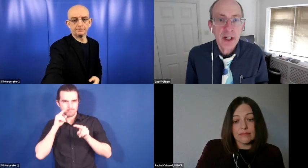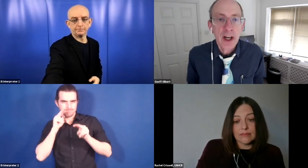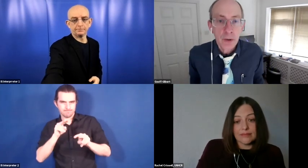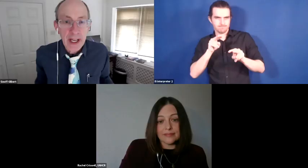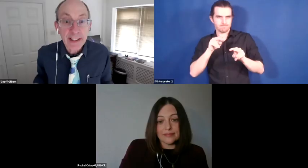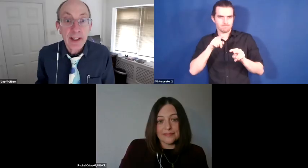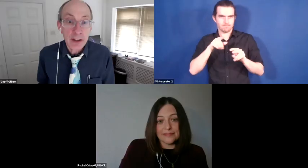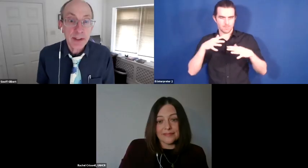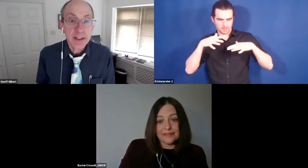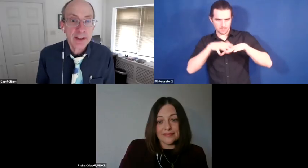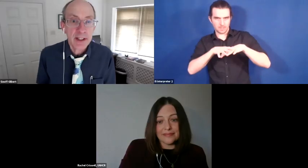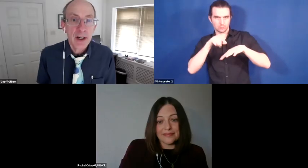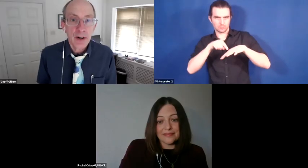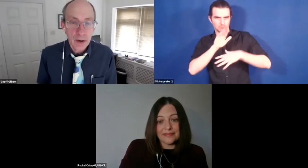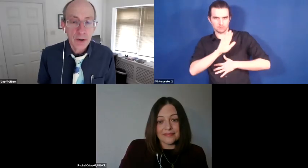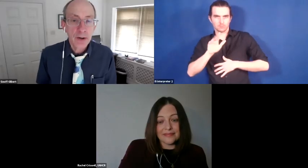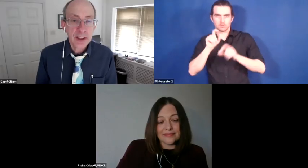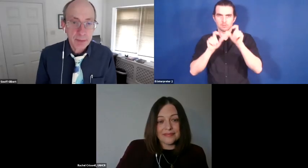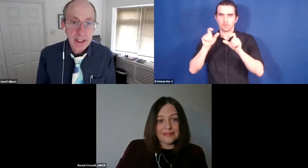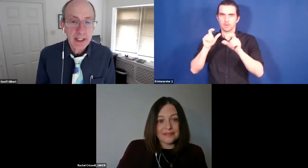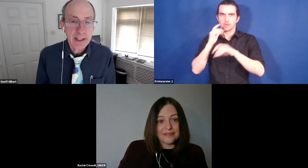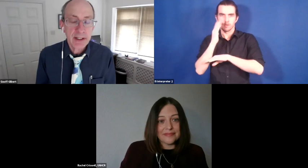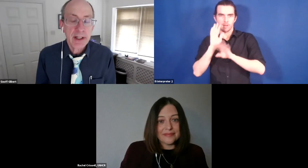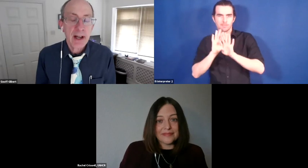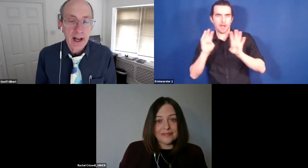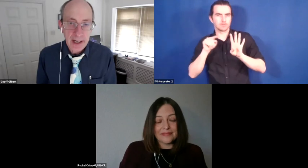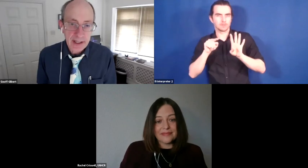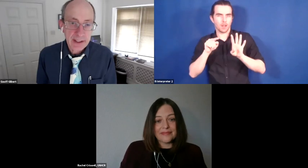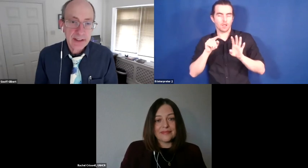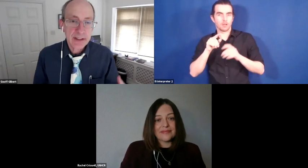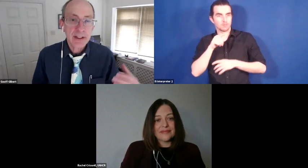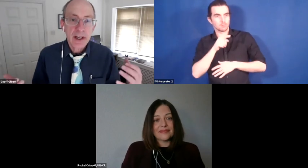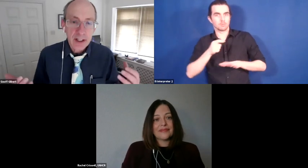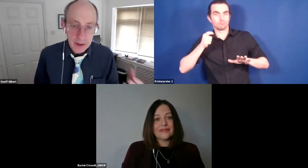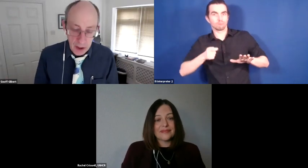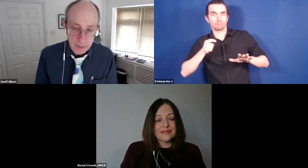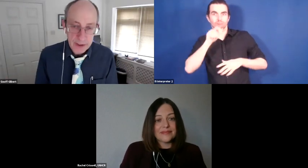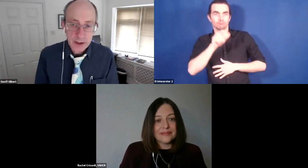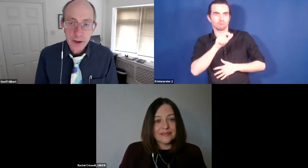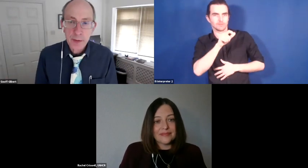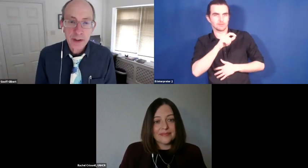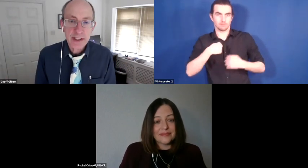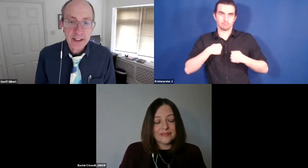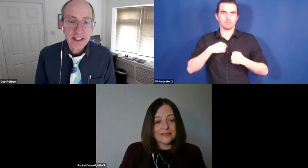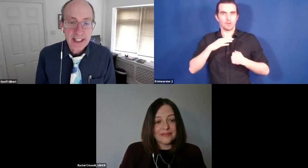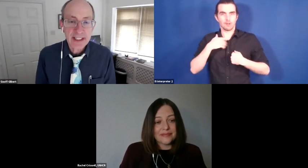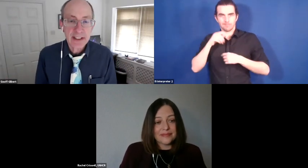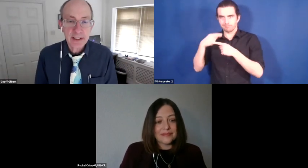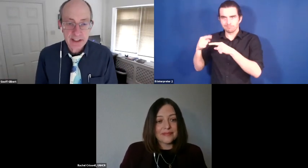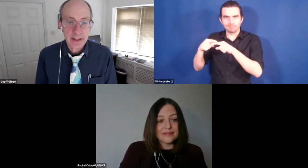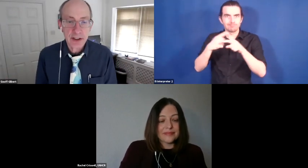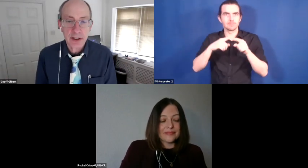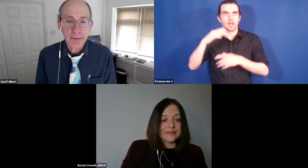geographers, we had economists, all speaking and contributing to